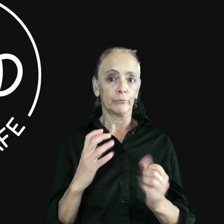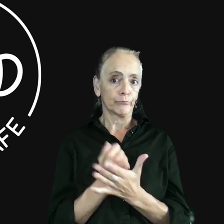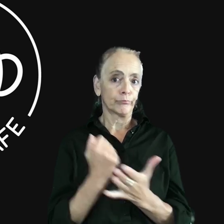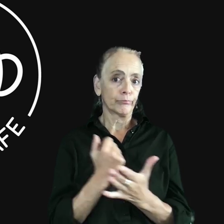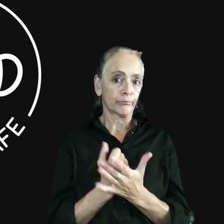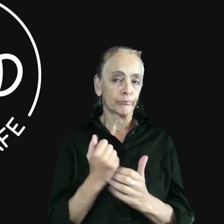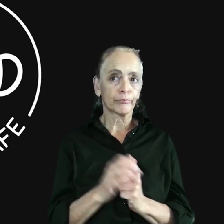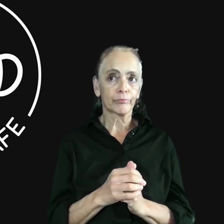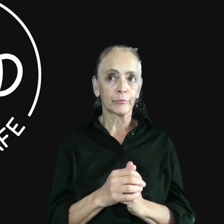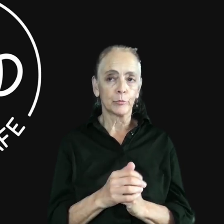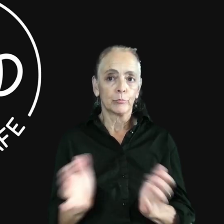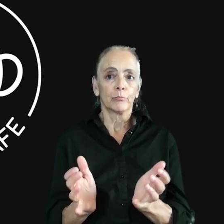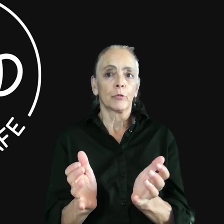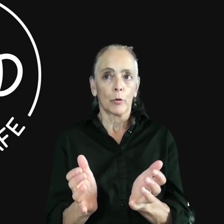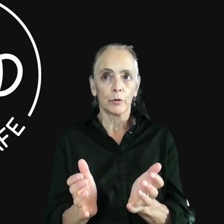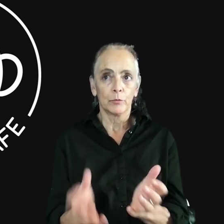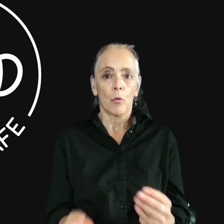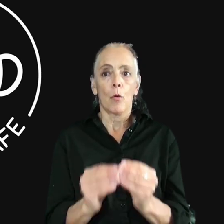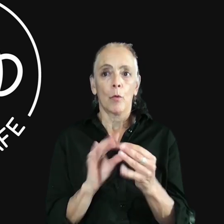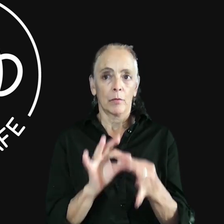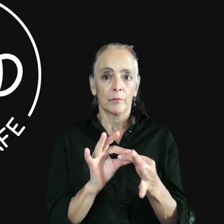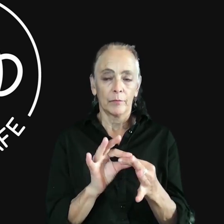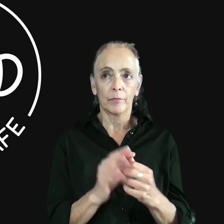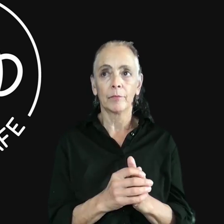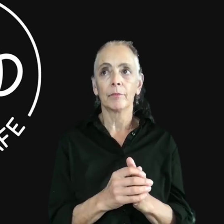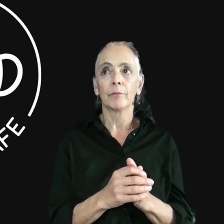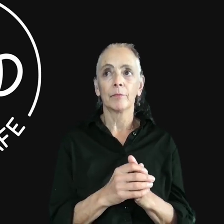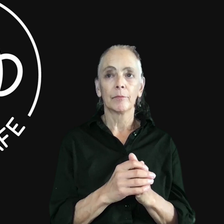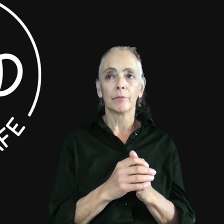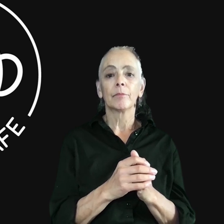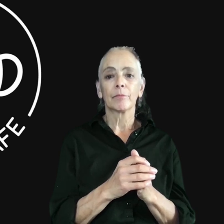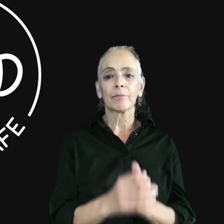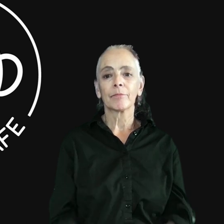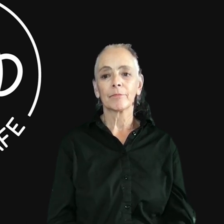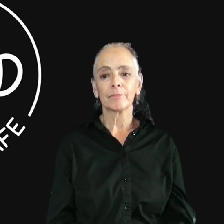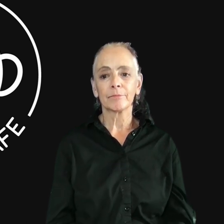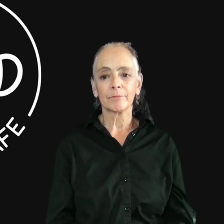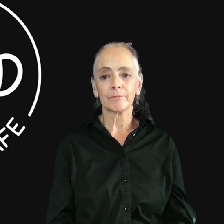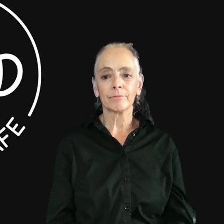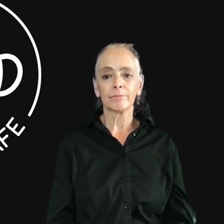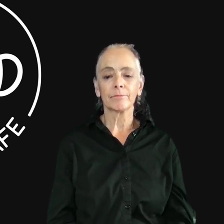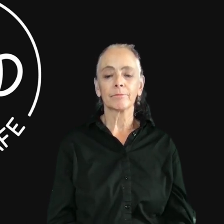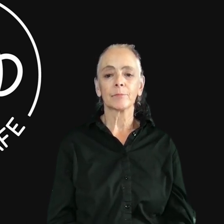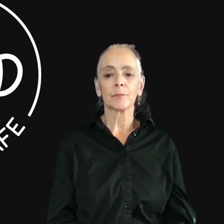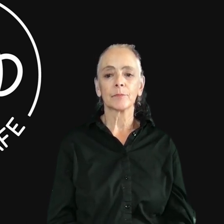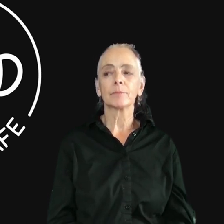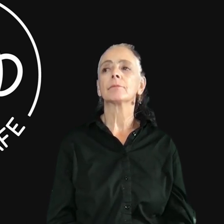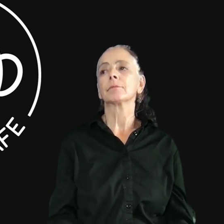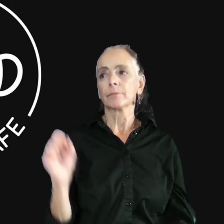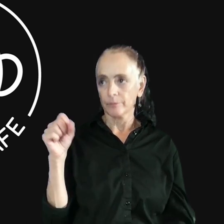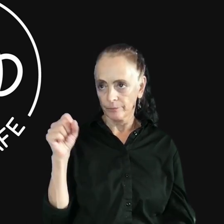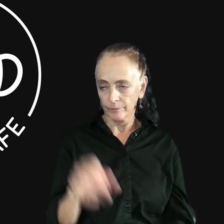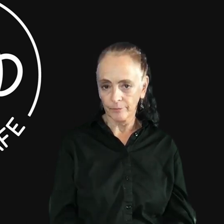to uh foster that you know or get that initial relationship with people we're working with for sure and i